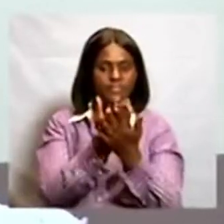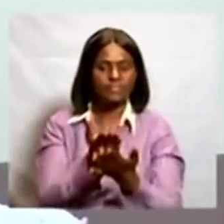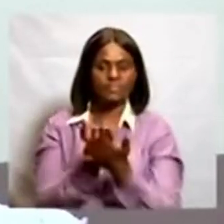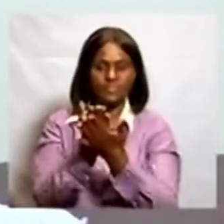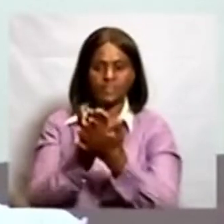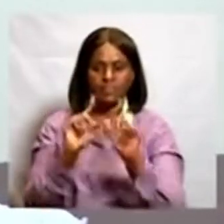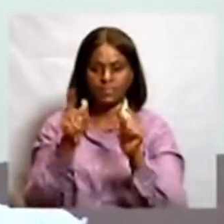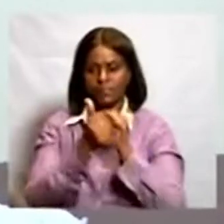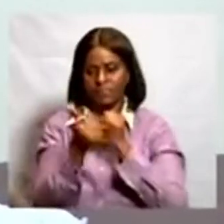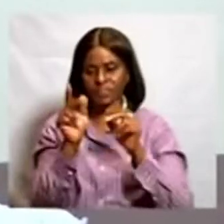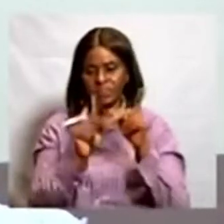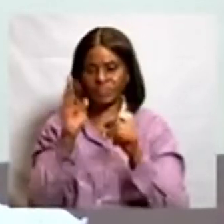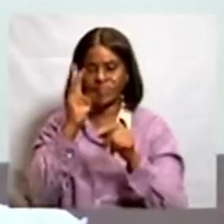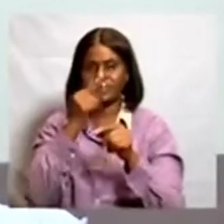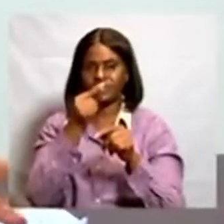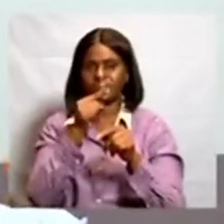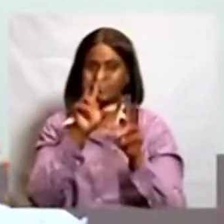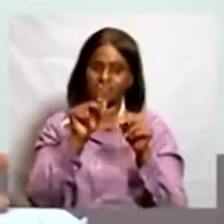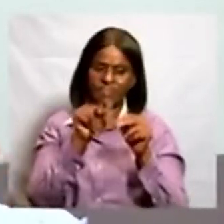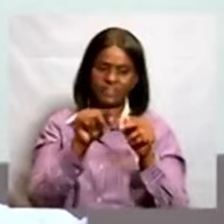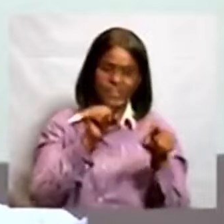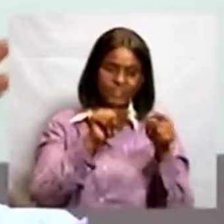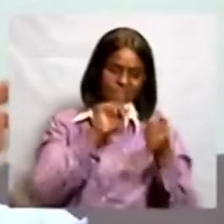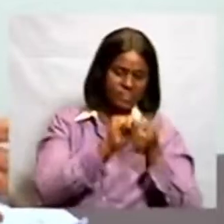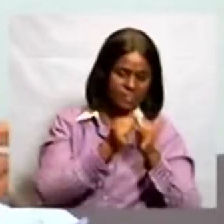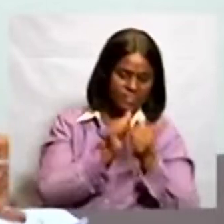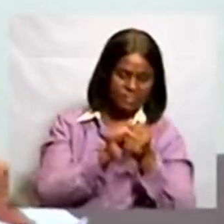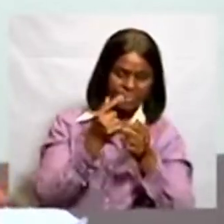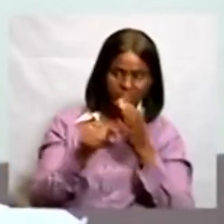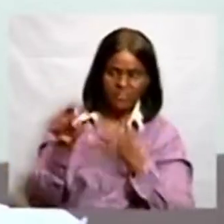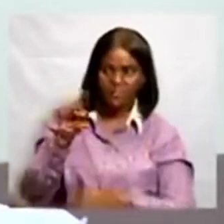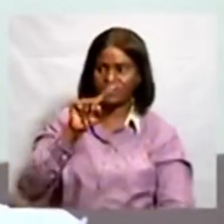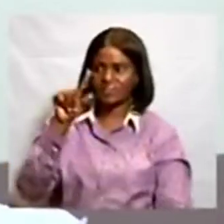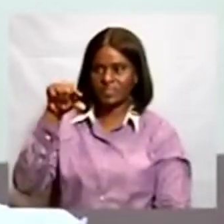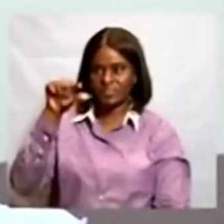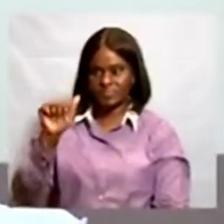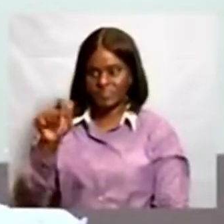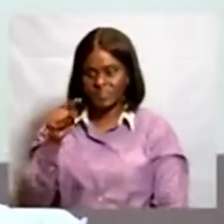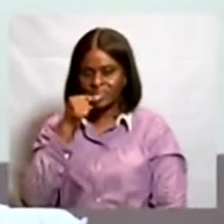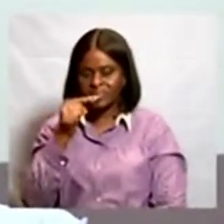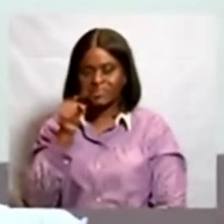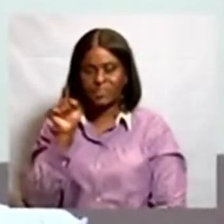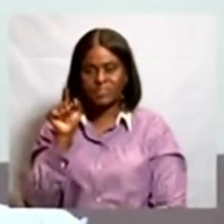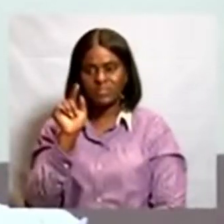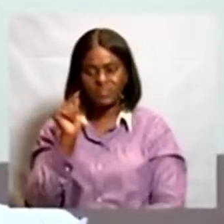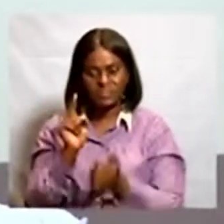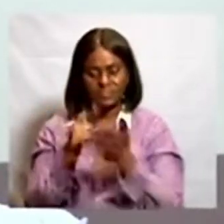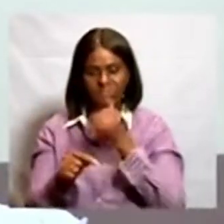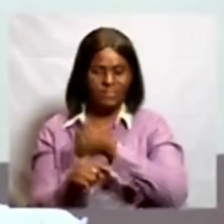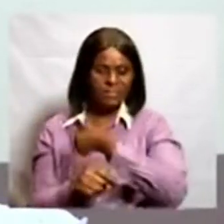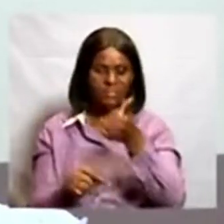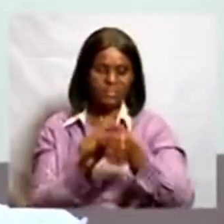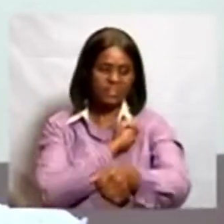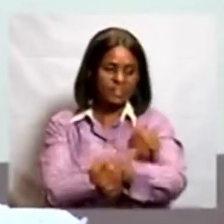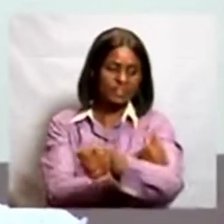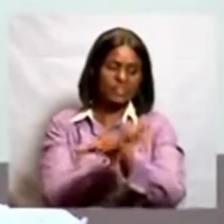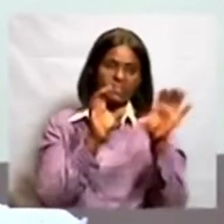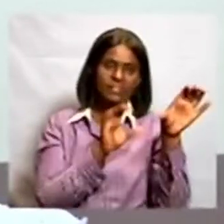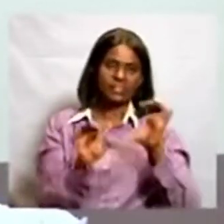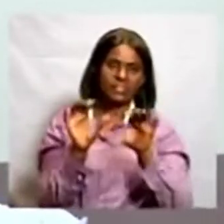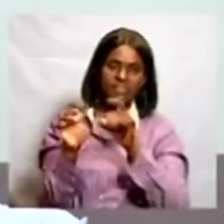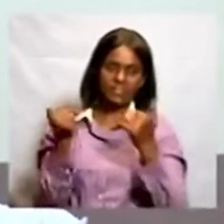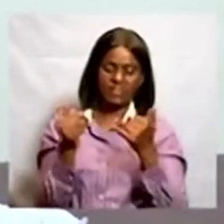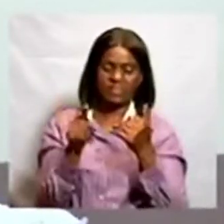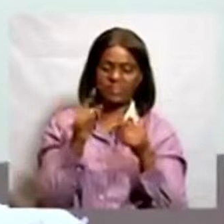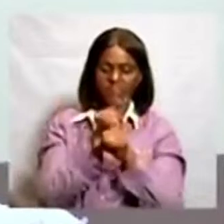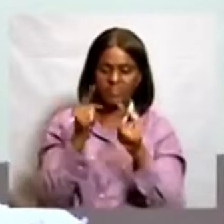where others will say that no, it's a duplication. What ZACWA is doing is duplicating what the other appropriate authority is doing. Actually,